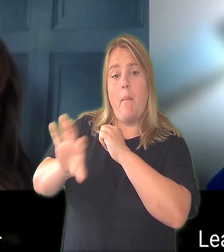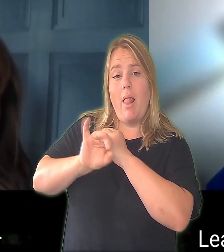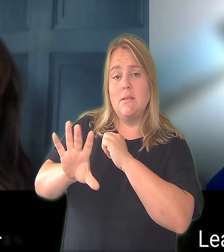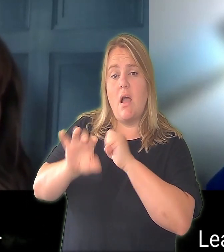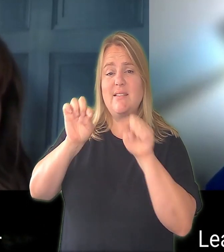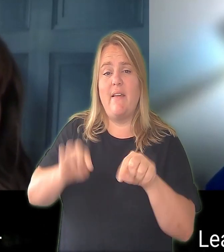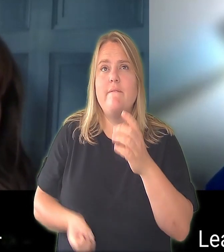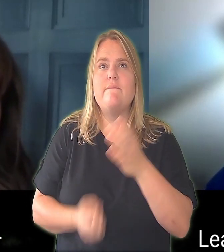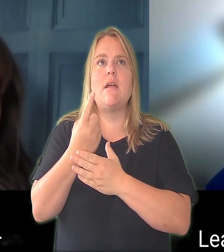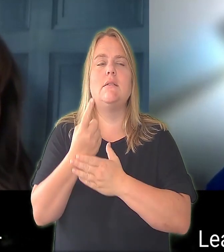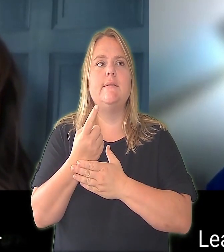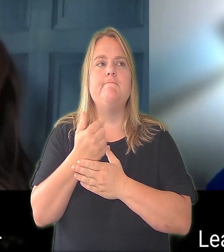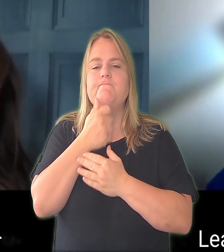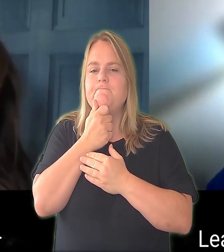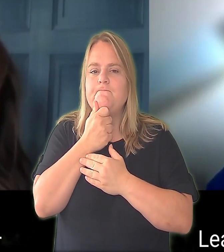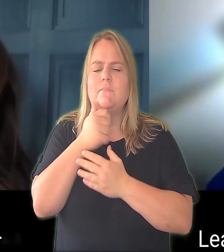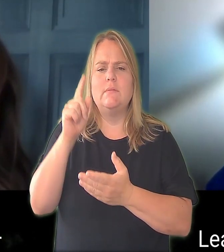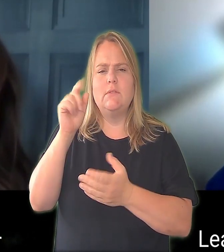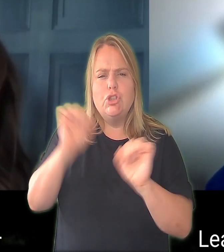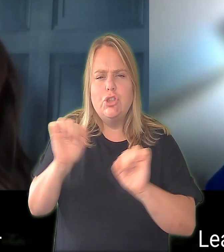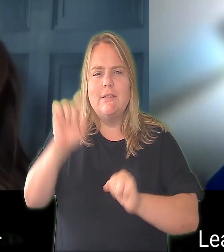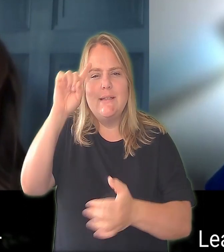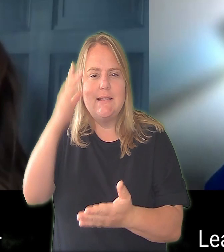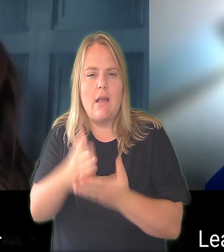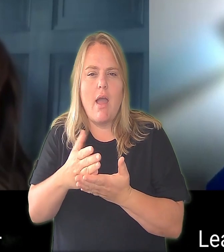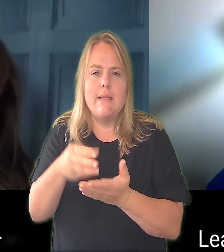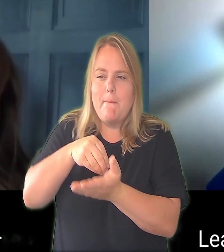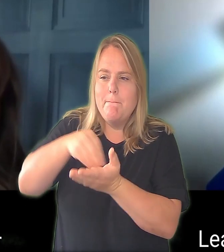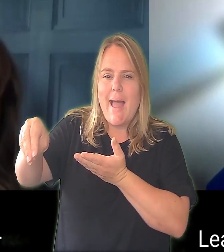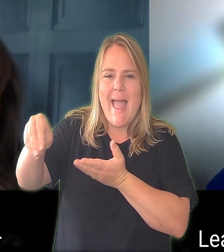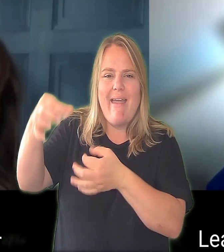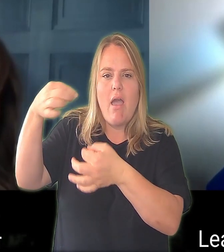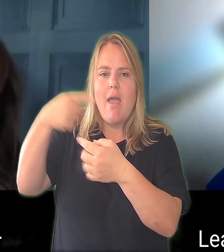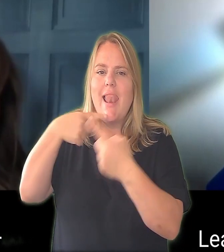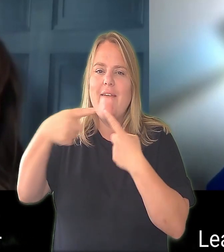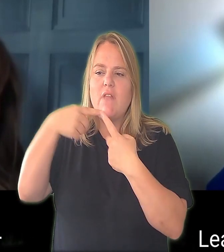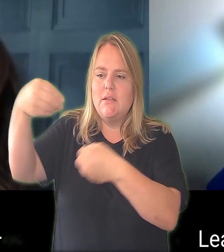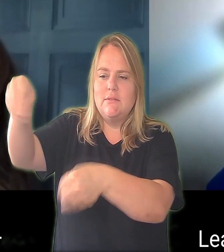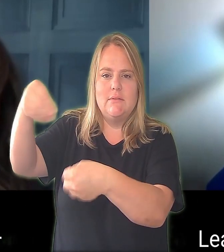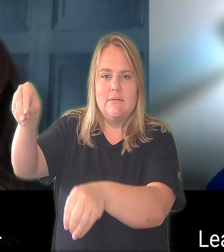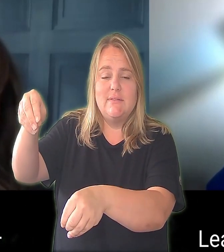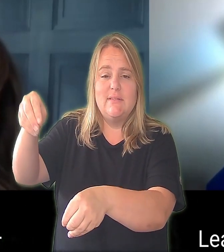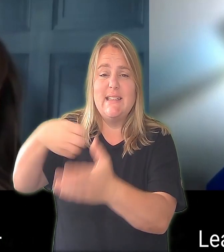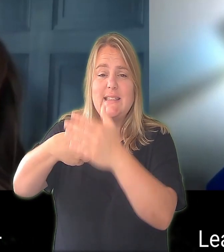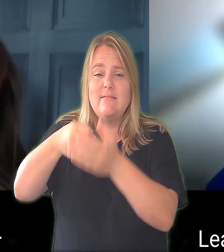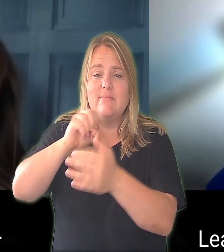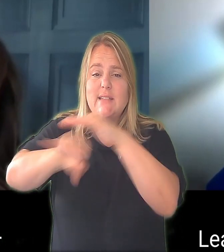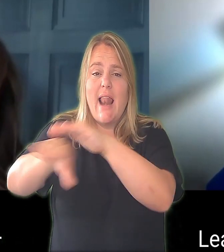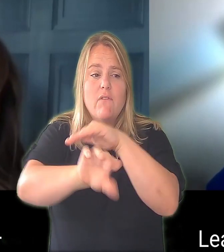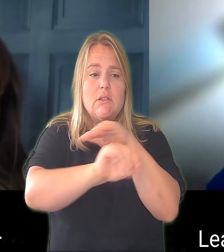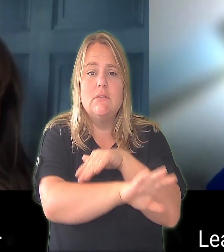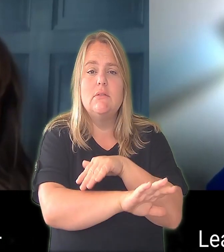whether to pay to have leaflets delivered or for church members to deliver them themselves around about where they live. I got a quote from